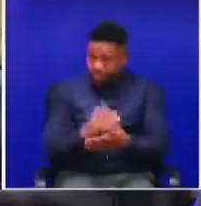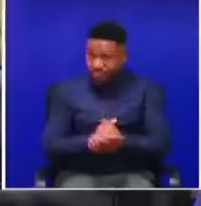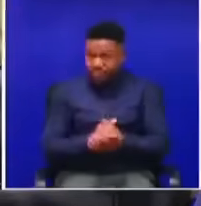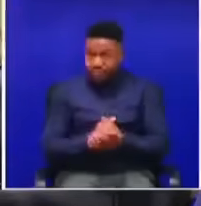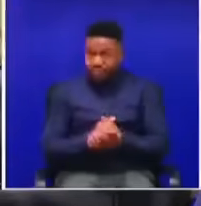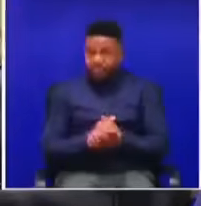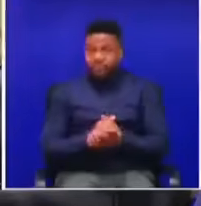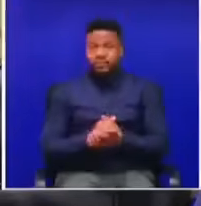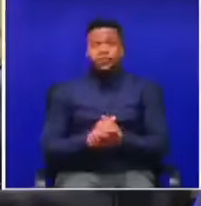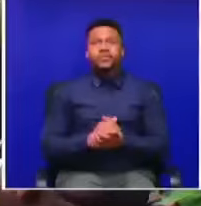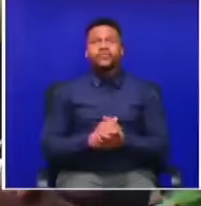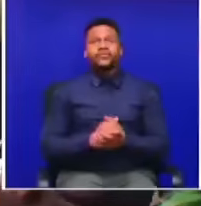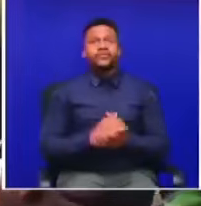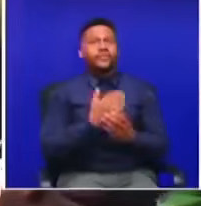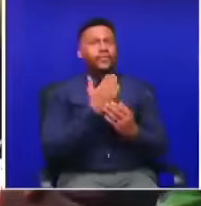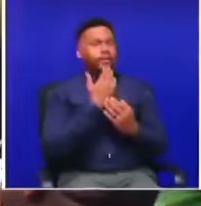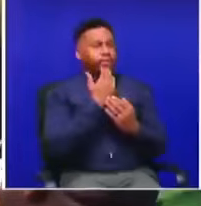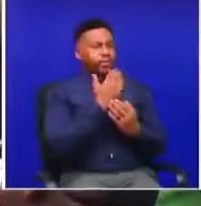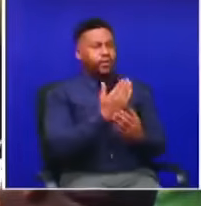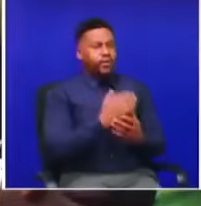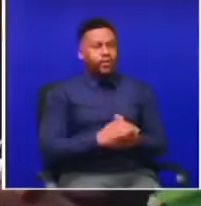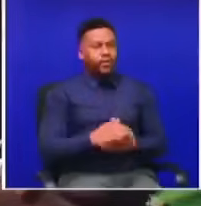Thank you, Honorable President.